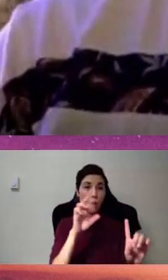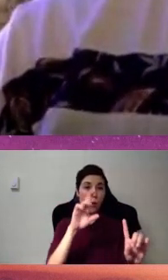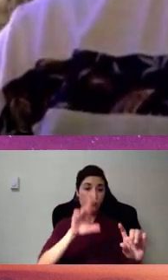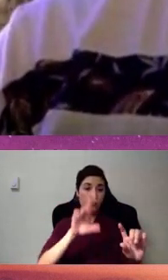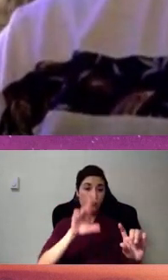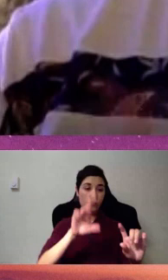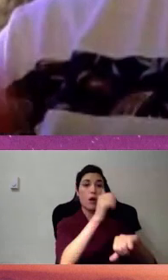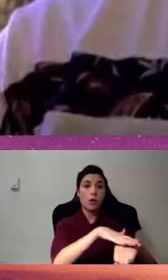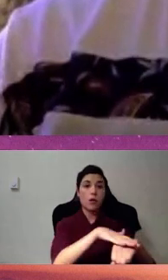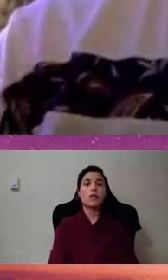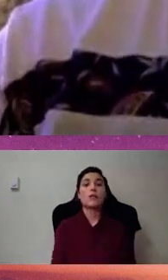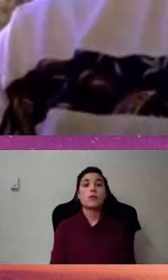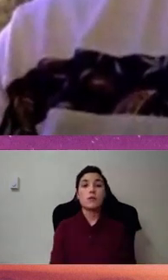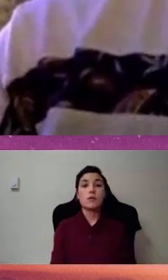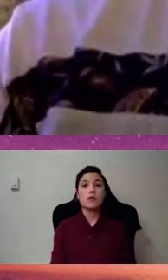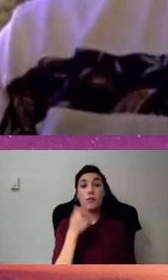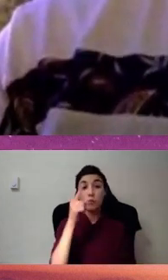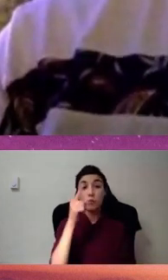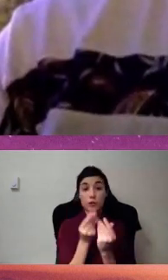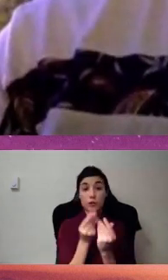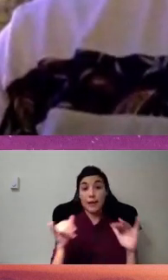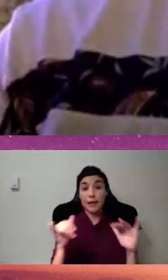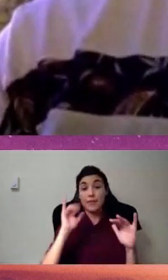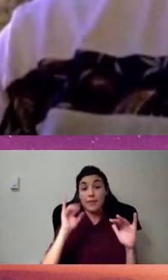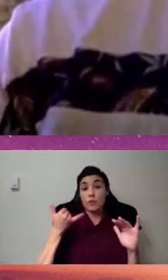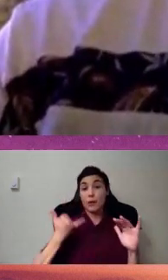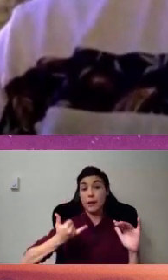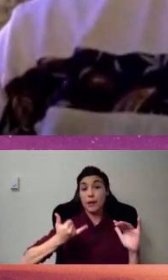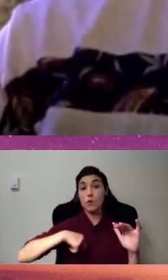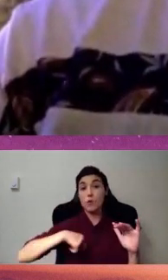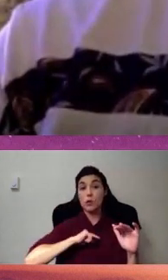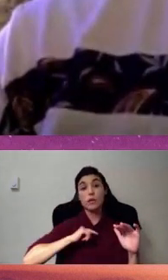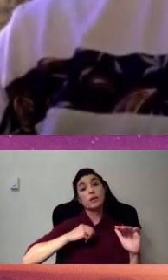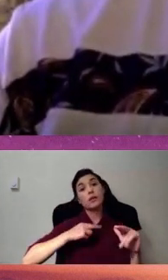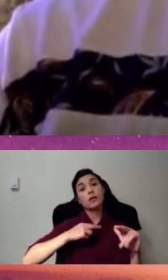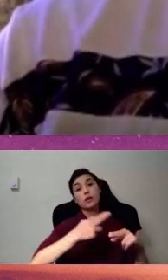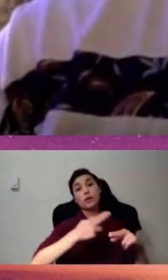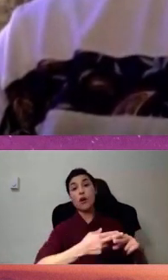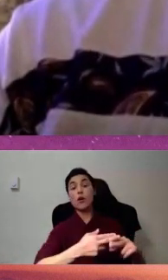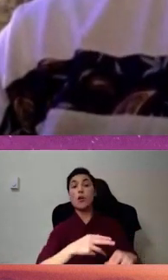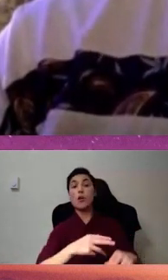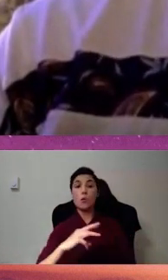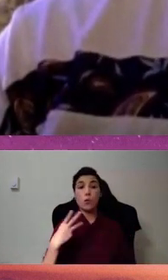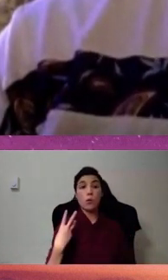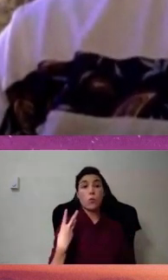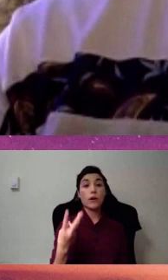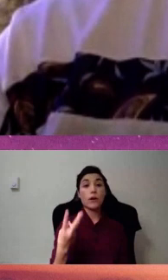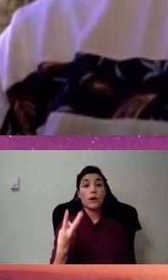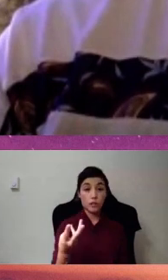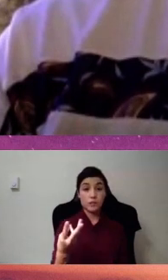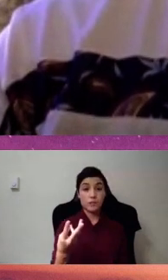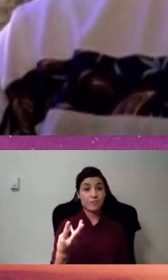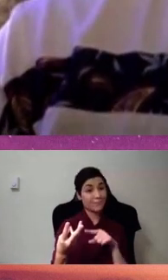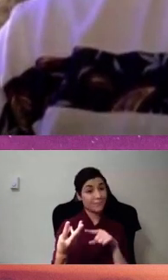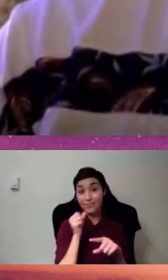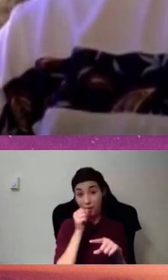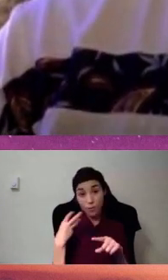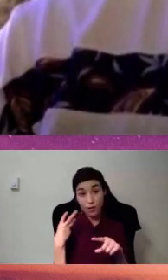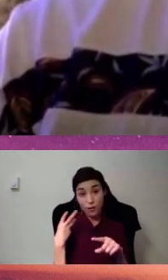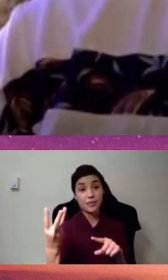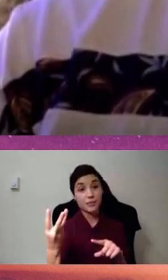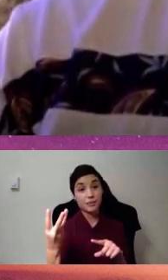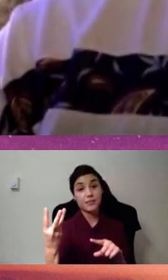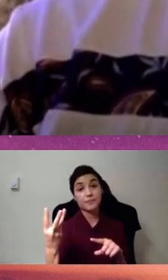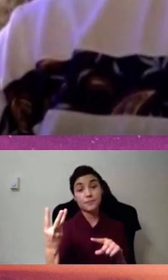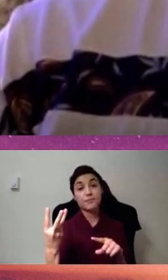for the land that's now referred to as Washington, which is not Washington,